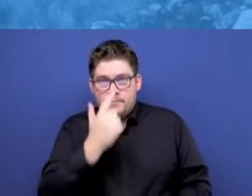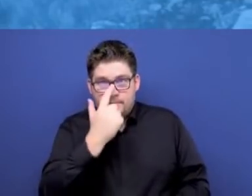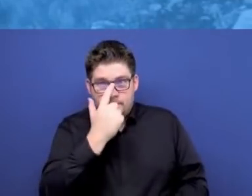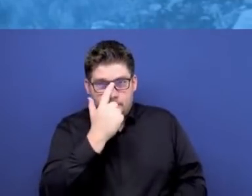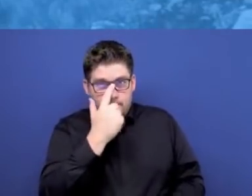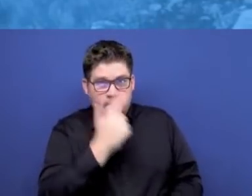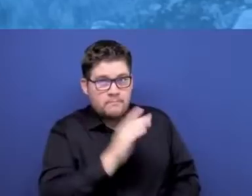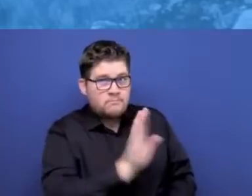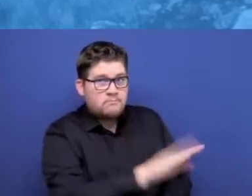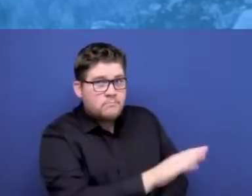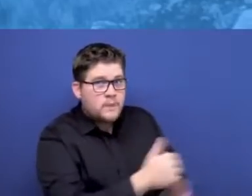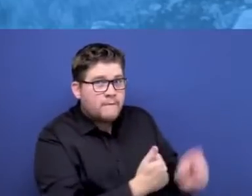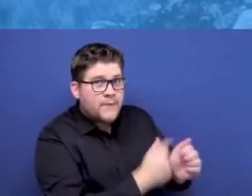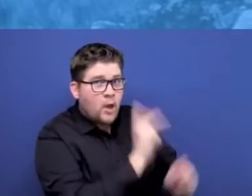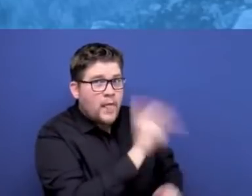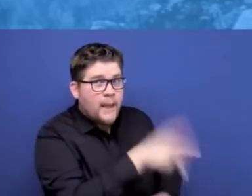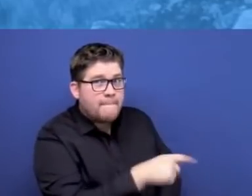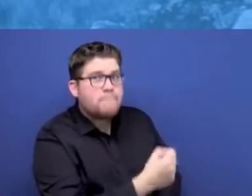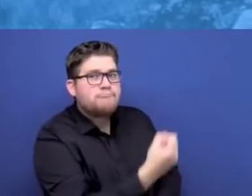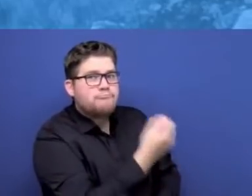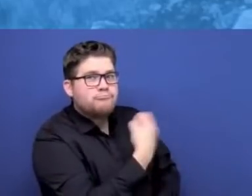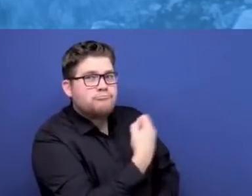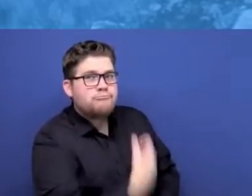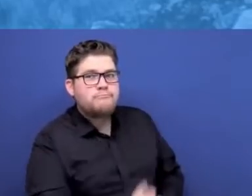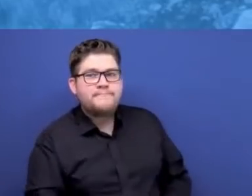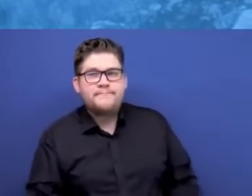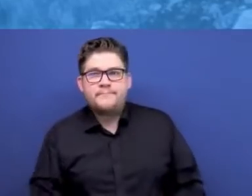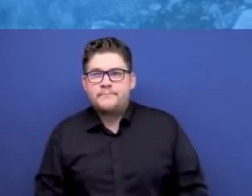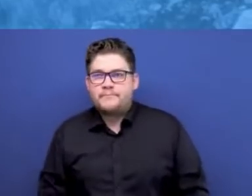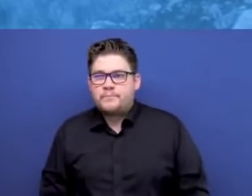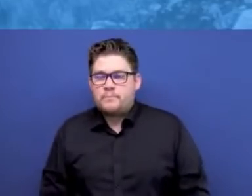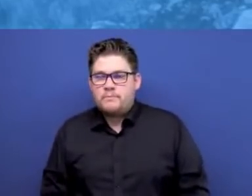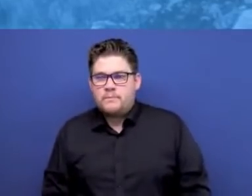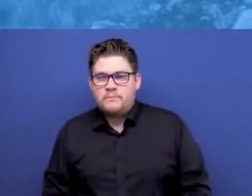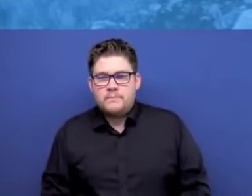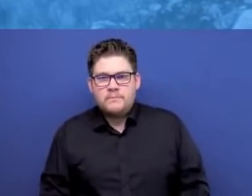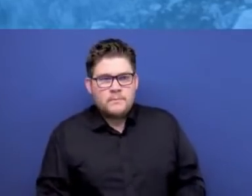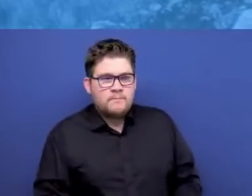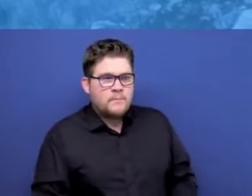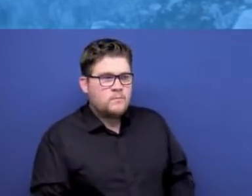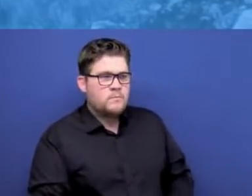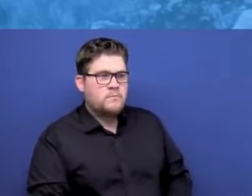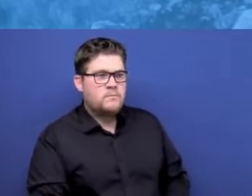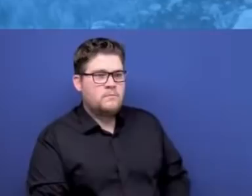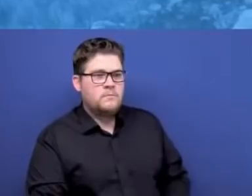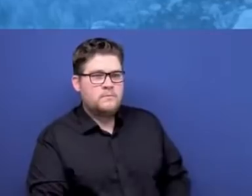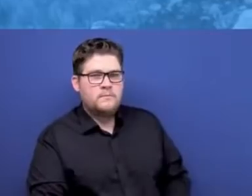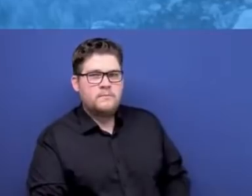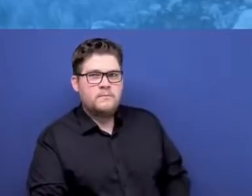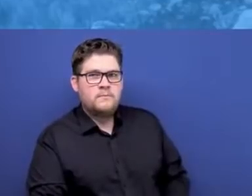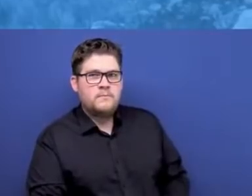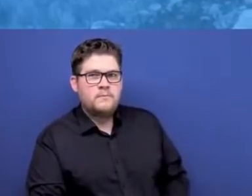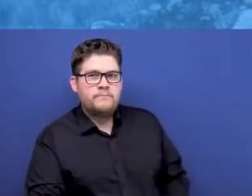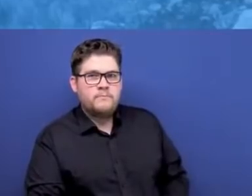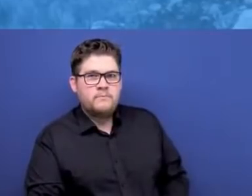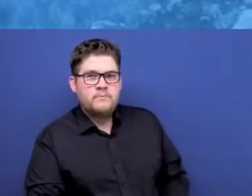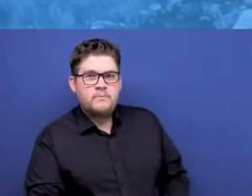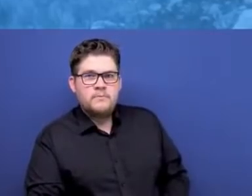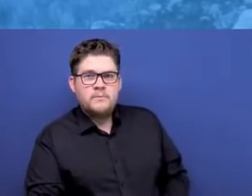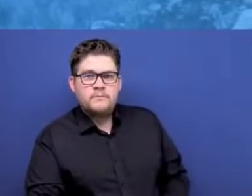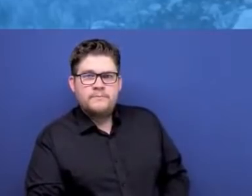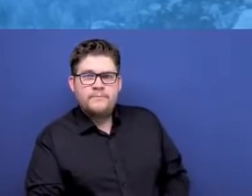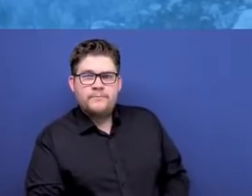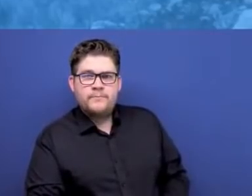Thank you for that response. You mentioned earlier the number of fires being caught, what a large number this is compared to other numbers, and